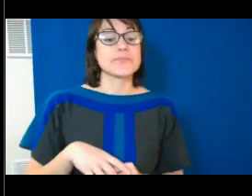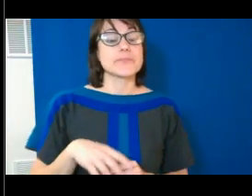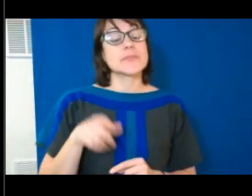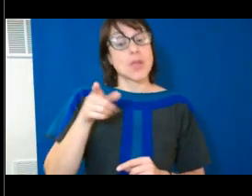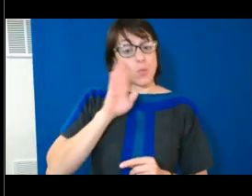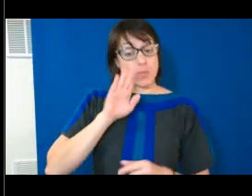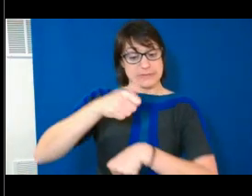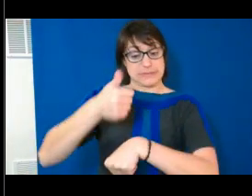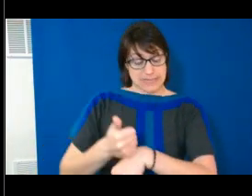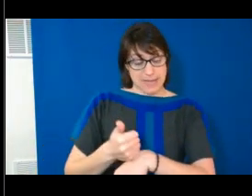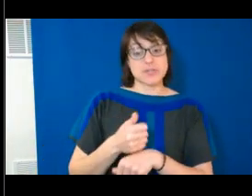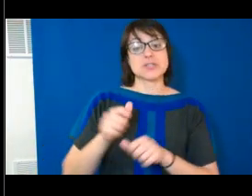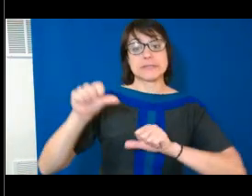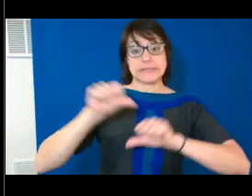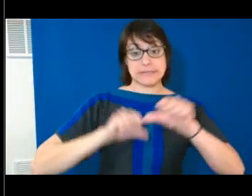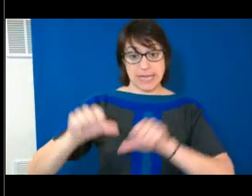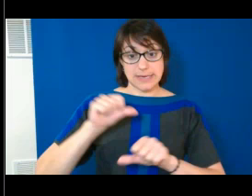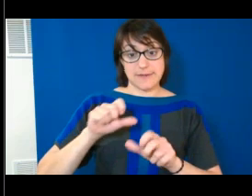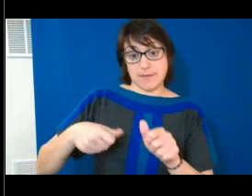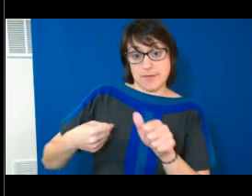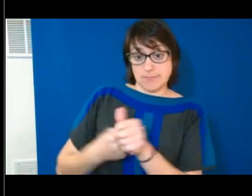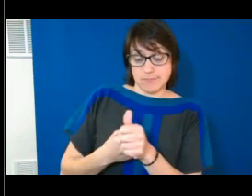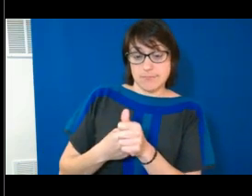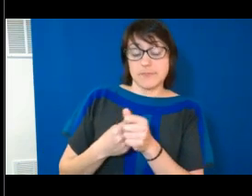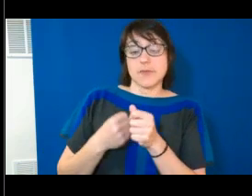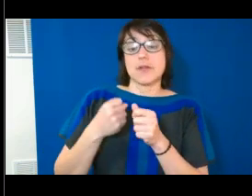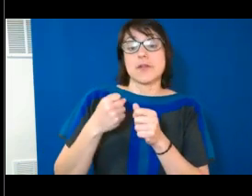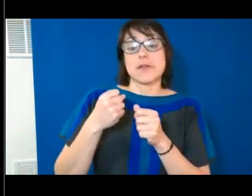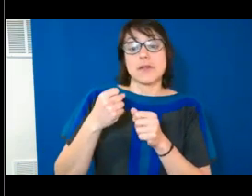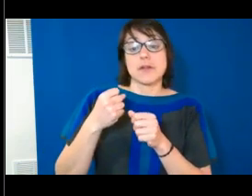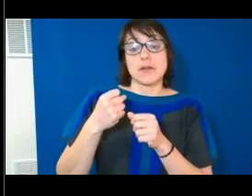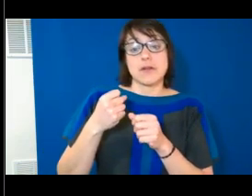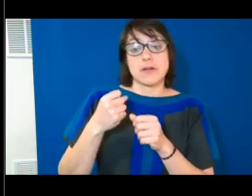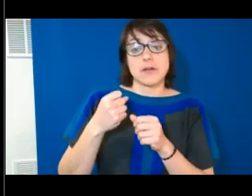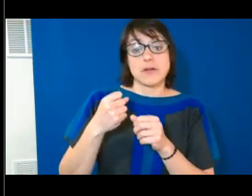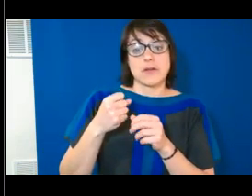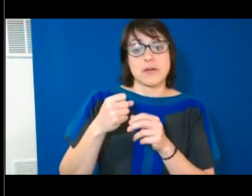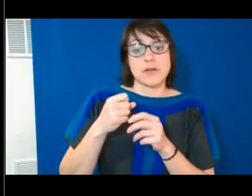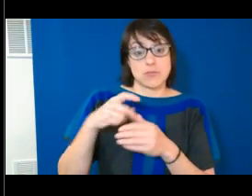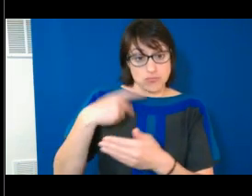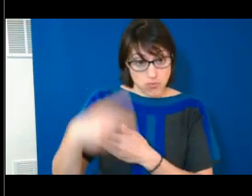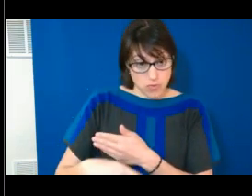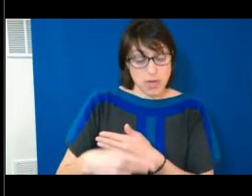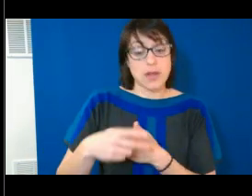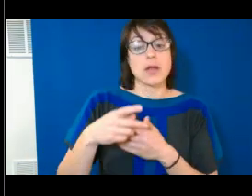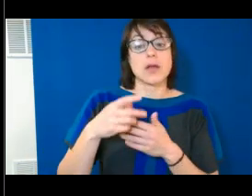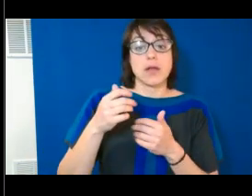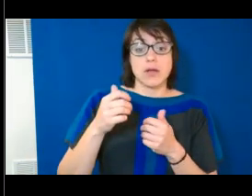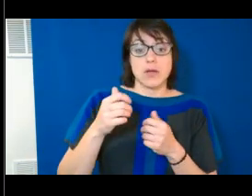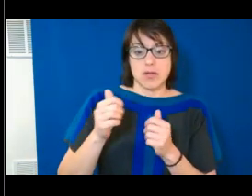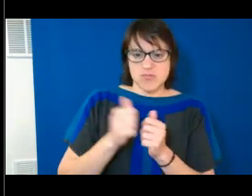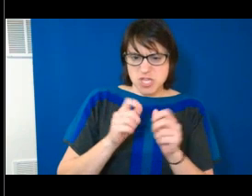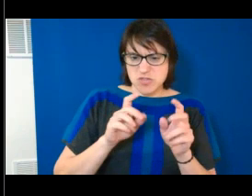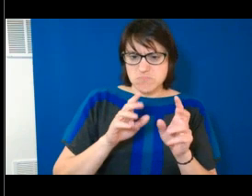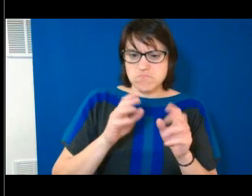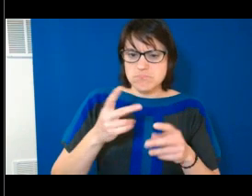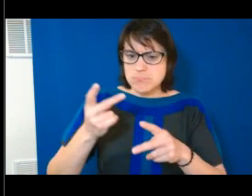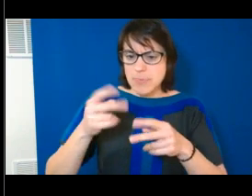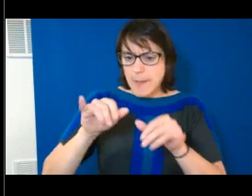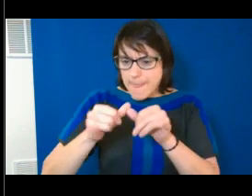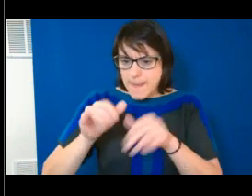valid assessment of marine debris found on U.S. shorelines with the vision to repeat this every 11 years to detect